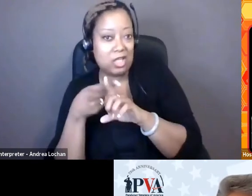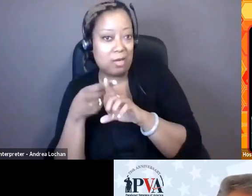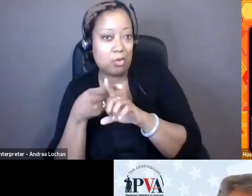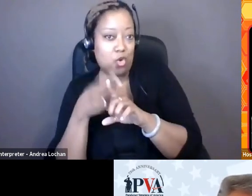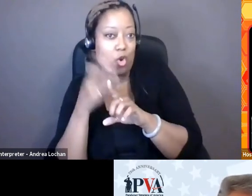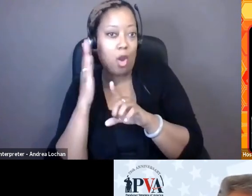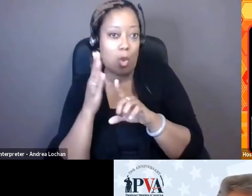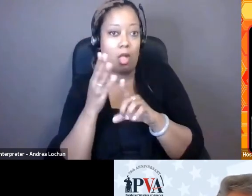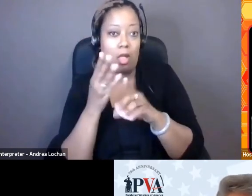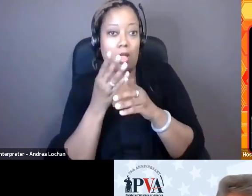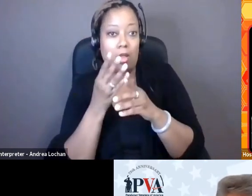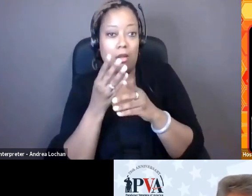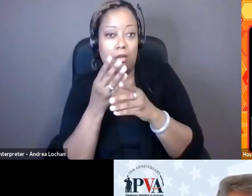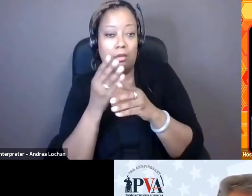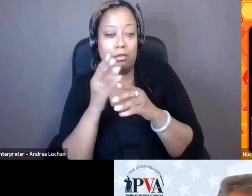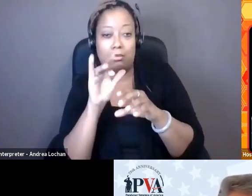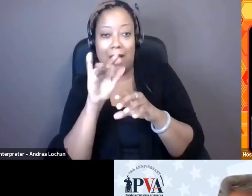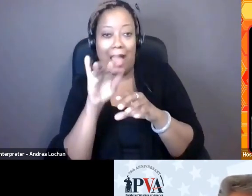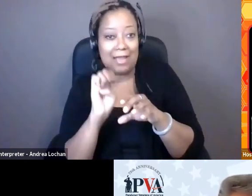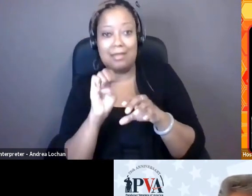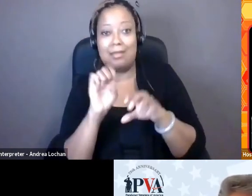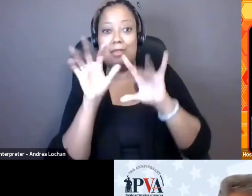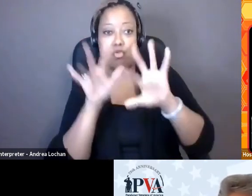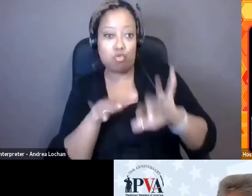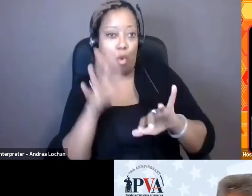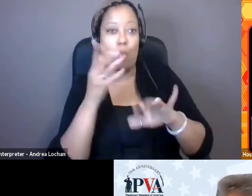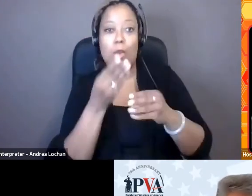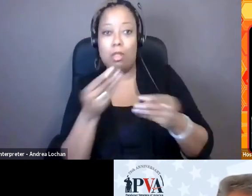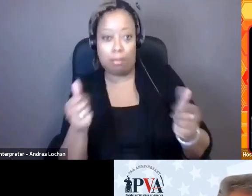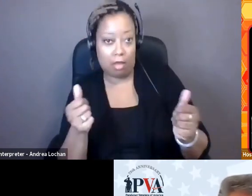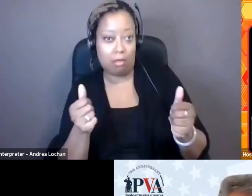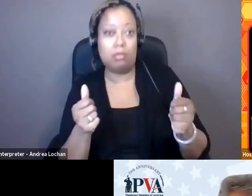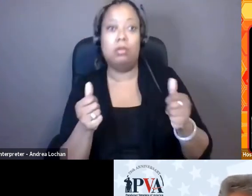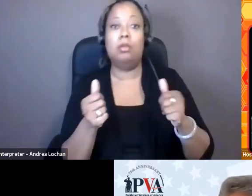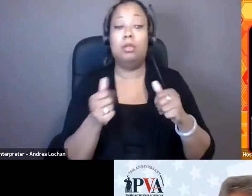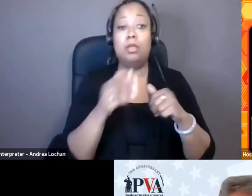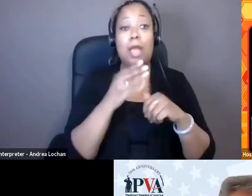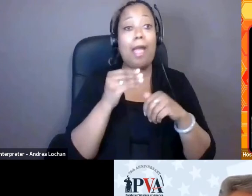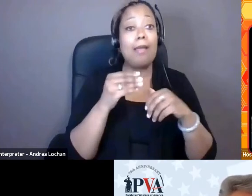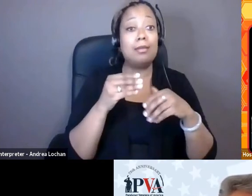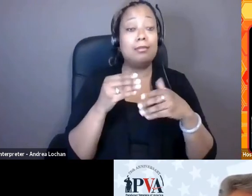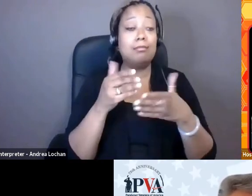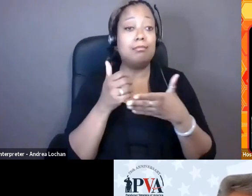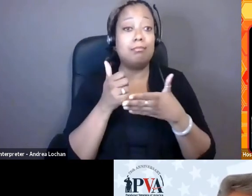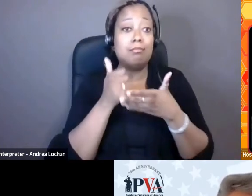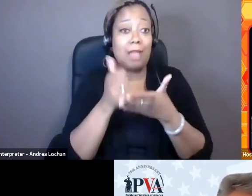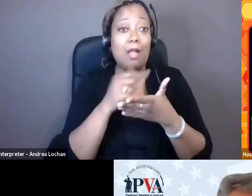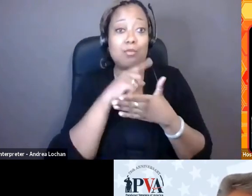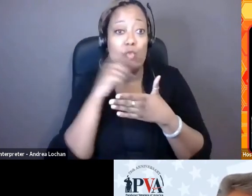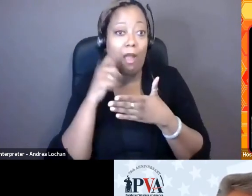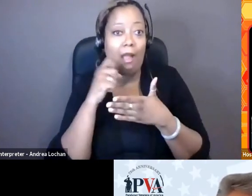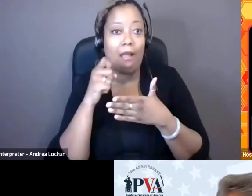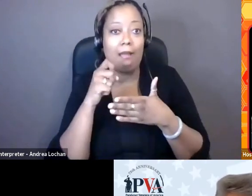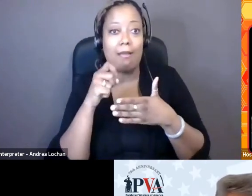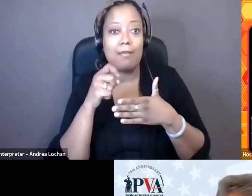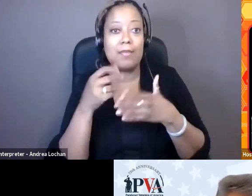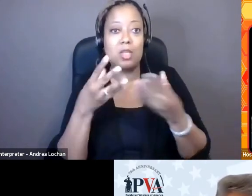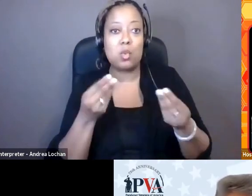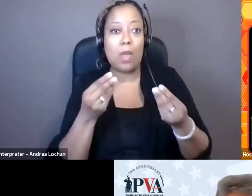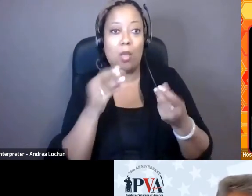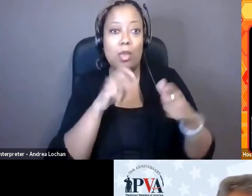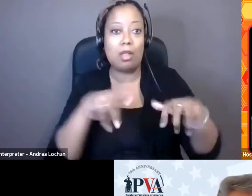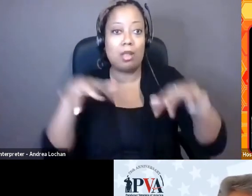would melt snow or ice and keep it and even dry it. It will evaporate all that moisture in